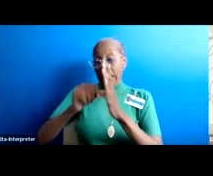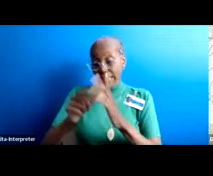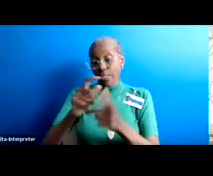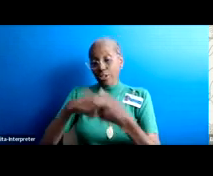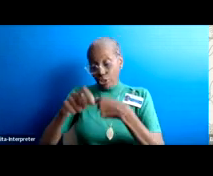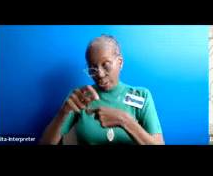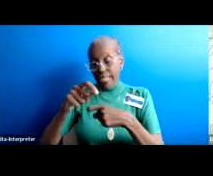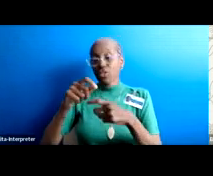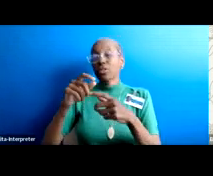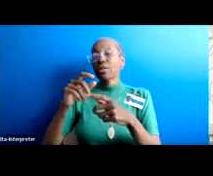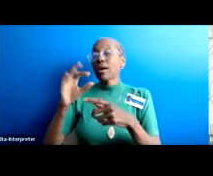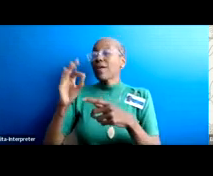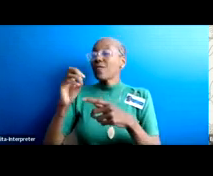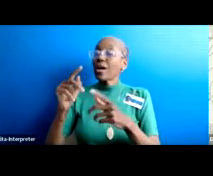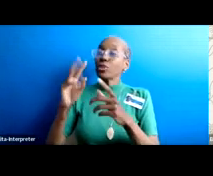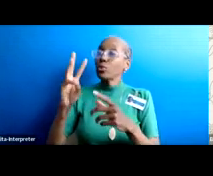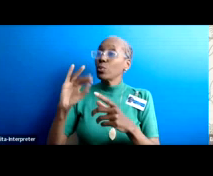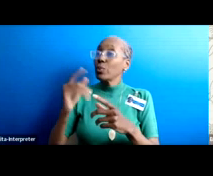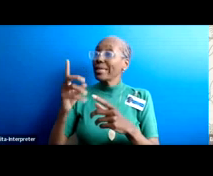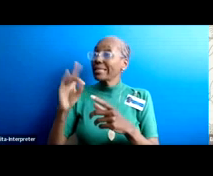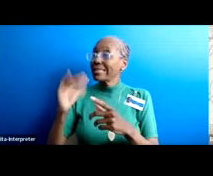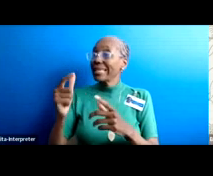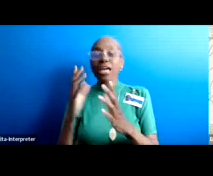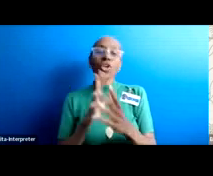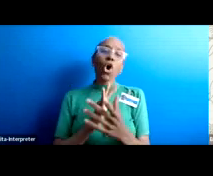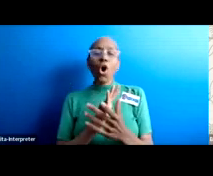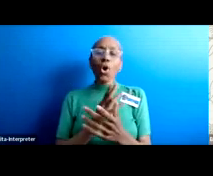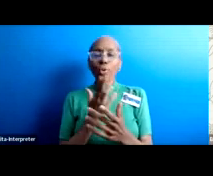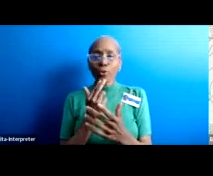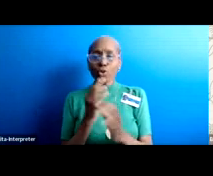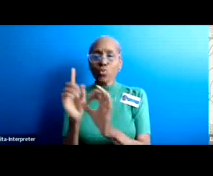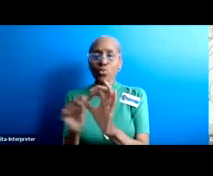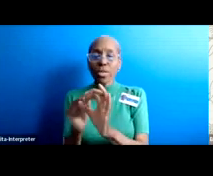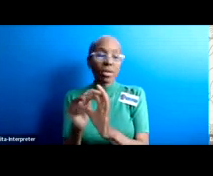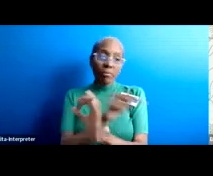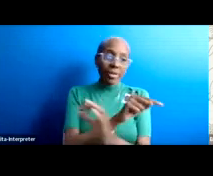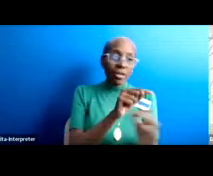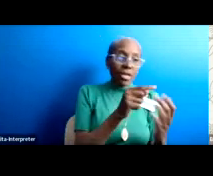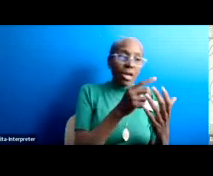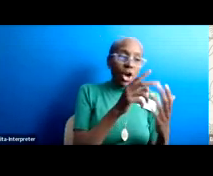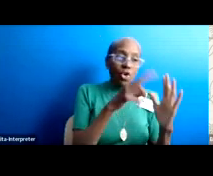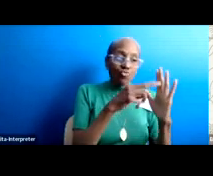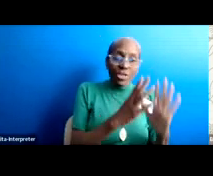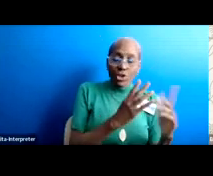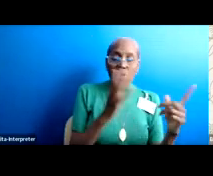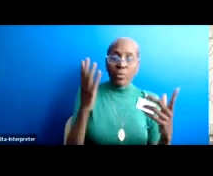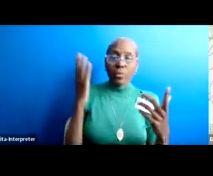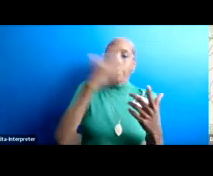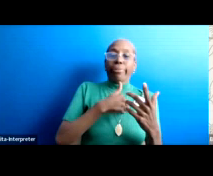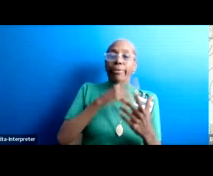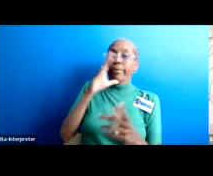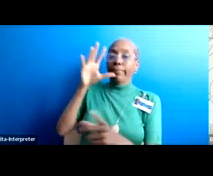changed the typeface to wingdings, and I get this nice bullet. But that's not going to be accessible for someone who's using a screen reader.